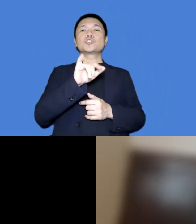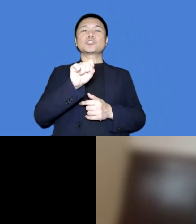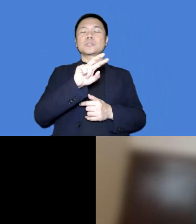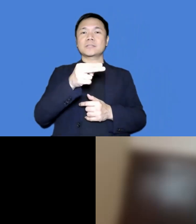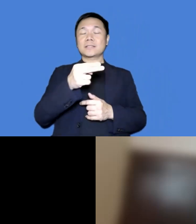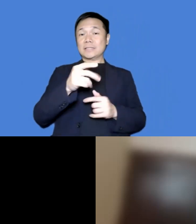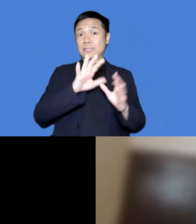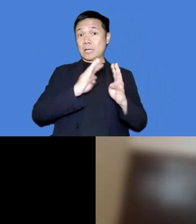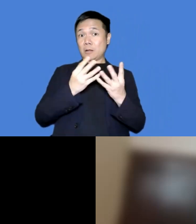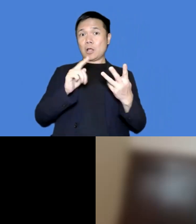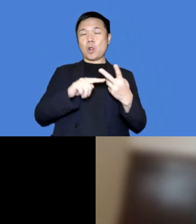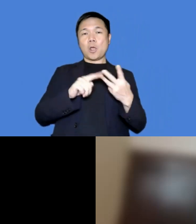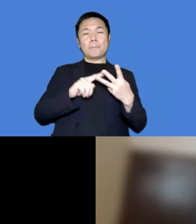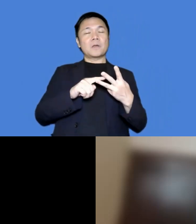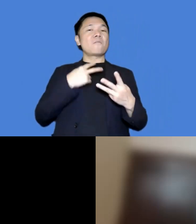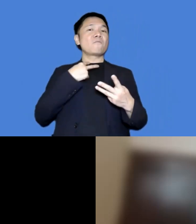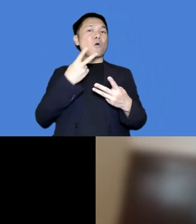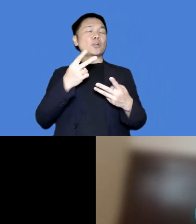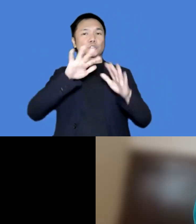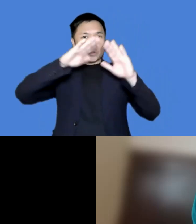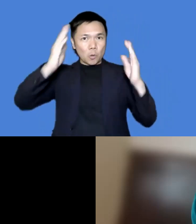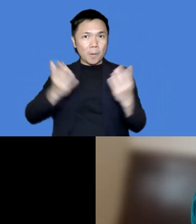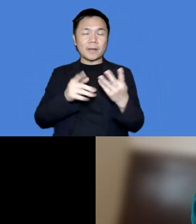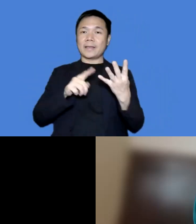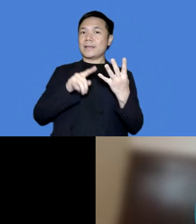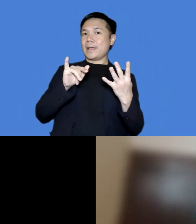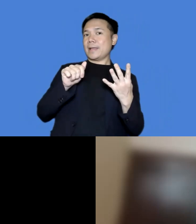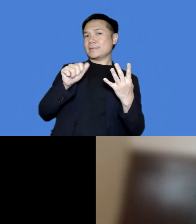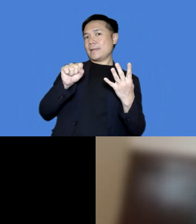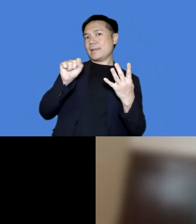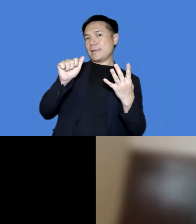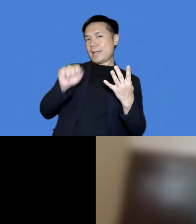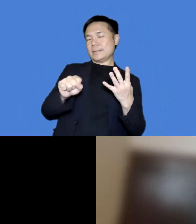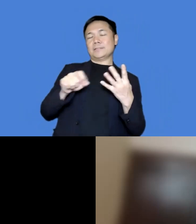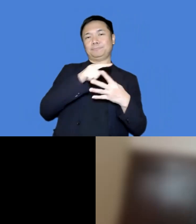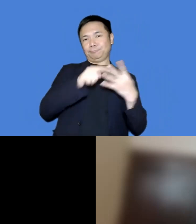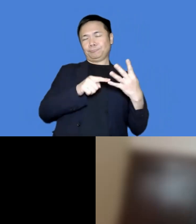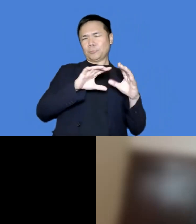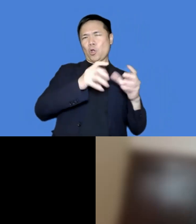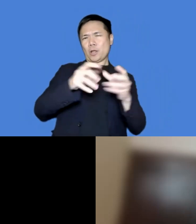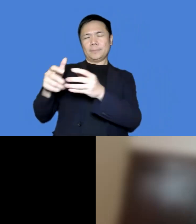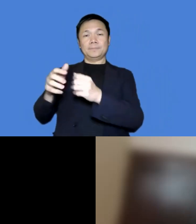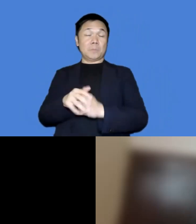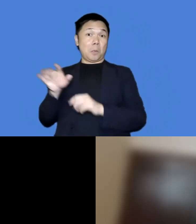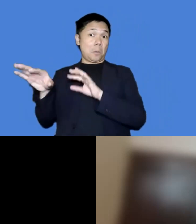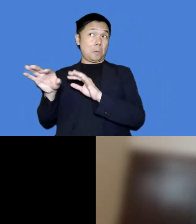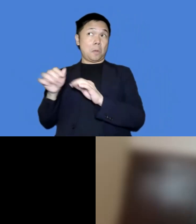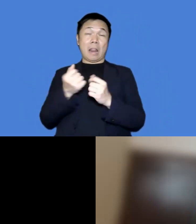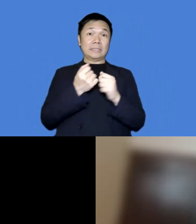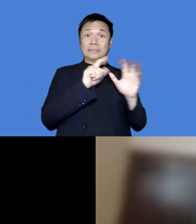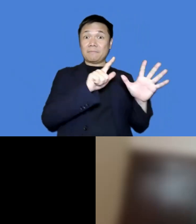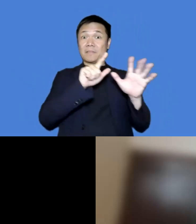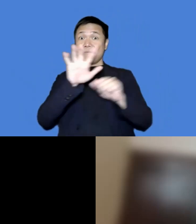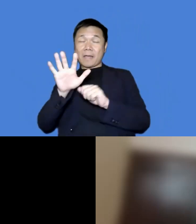Voice Global, and IFES. Yusra was selected among 75 women